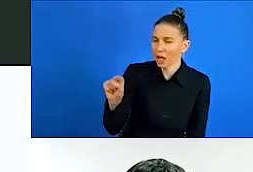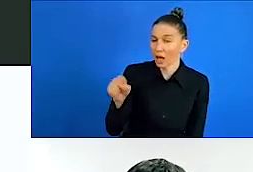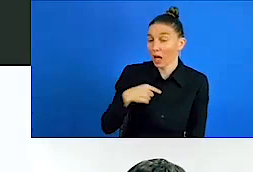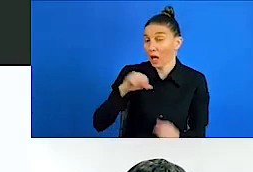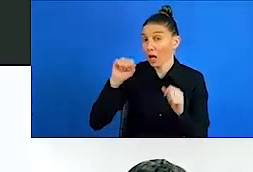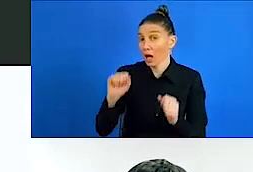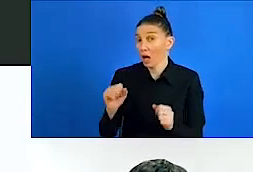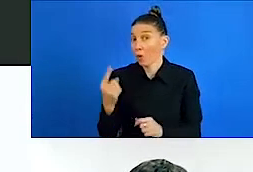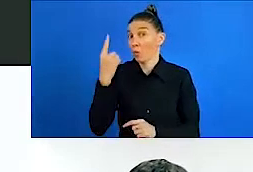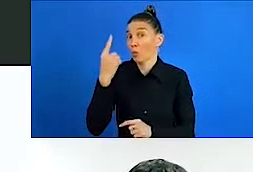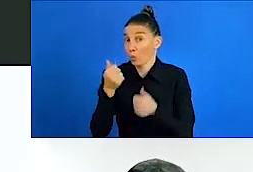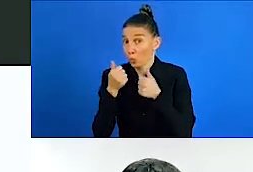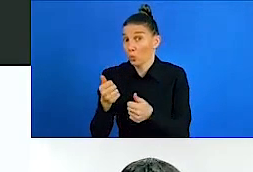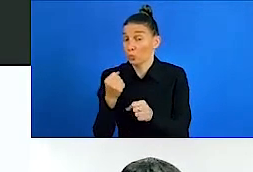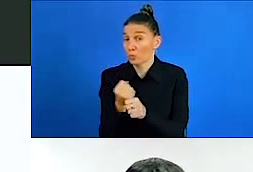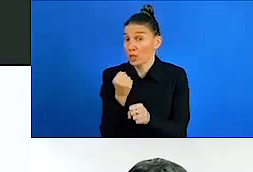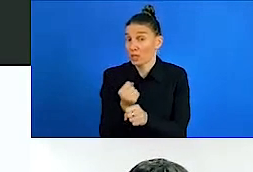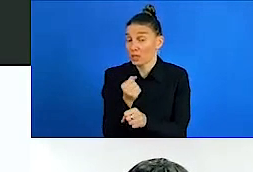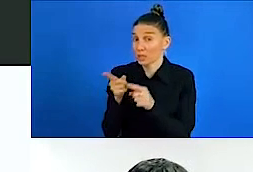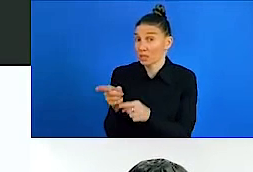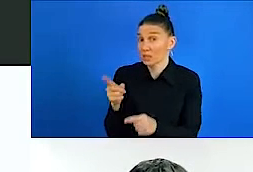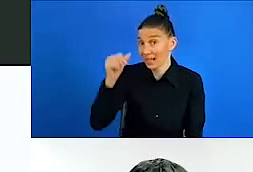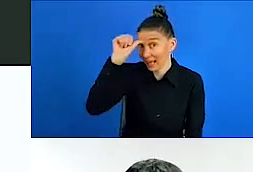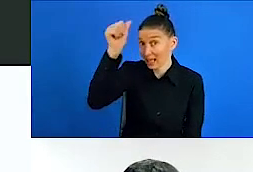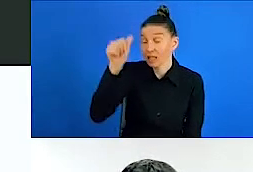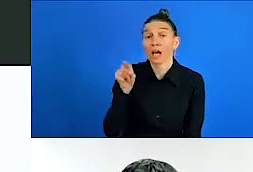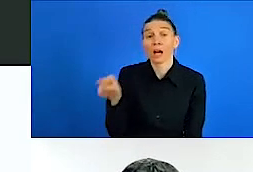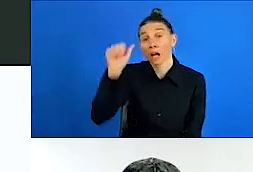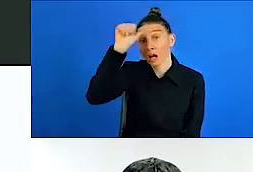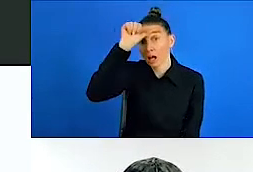good practice is that in India,